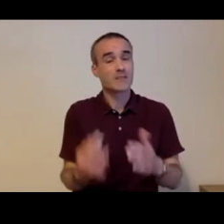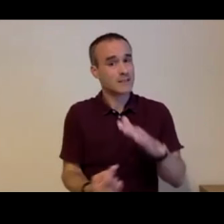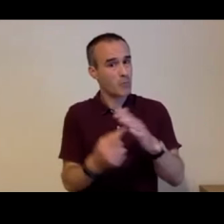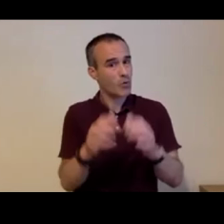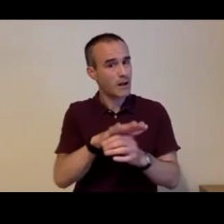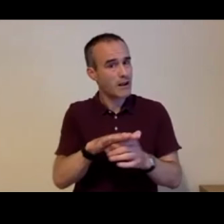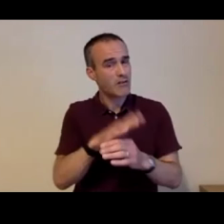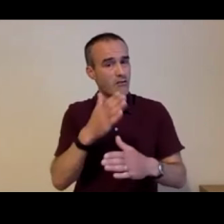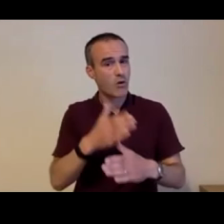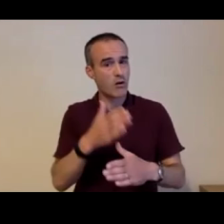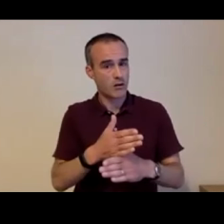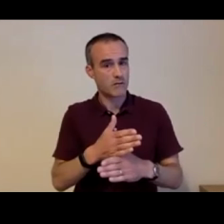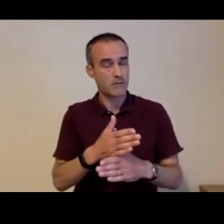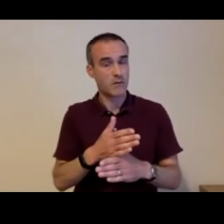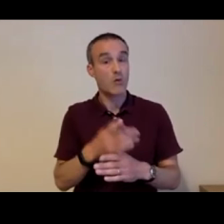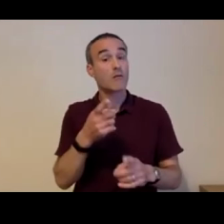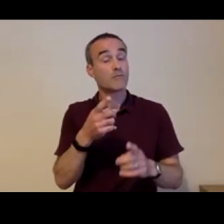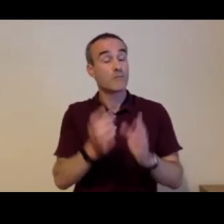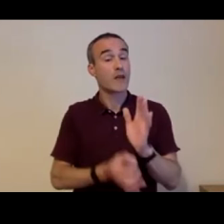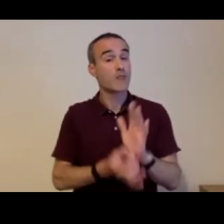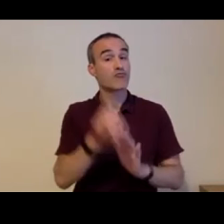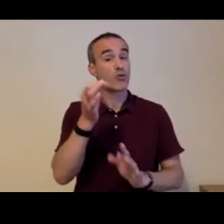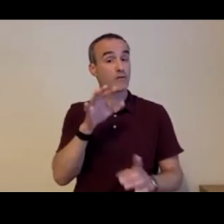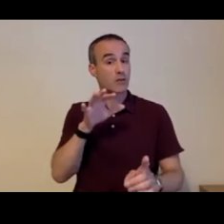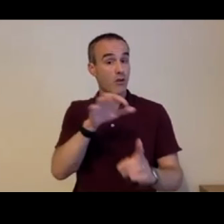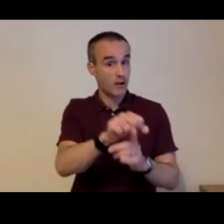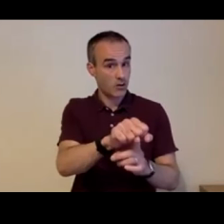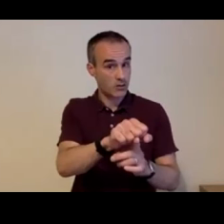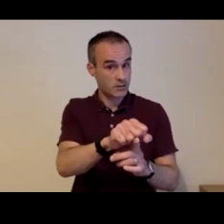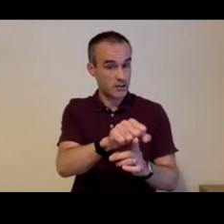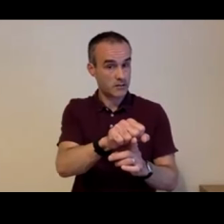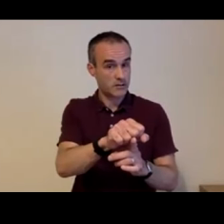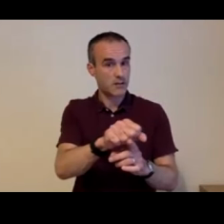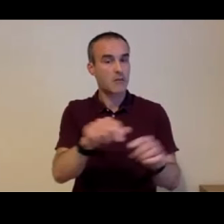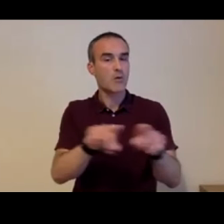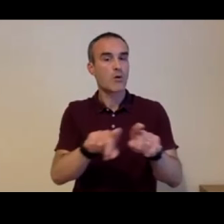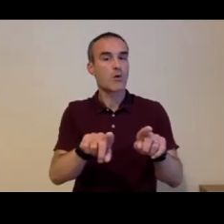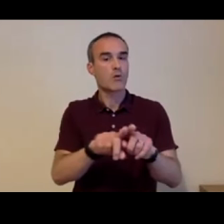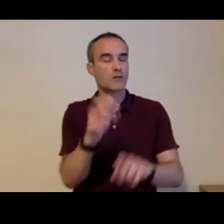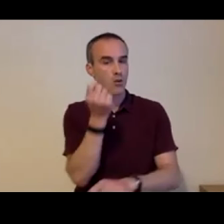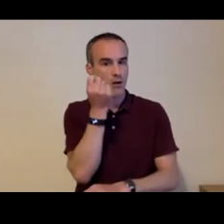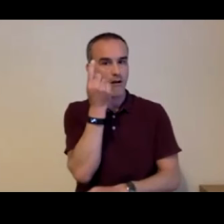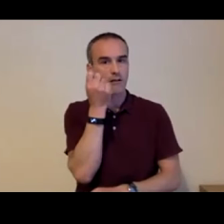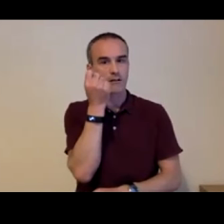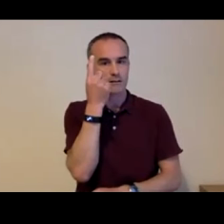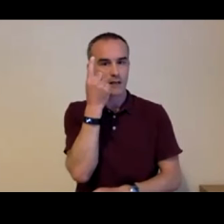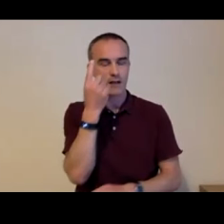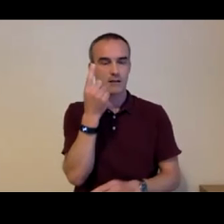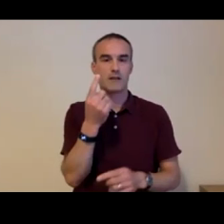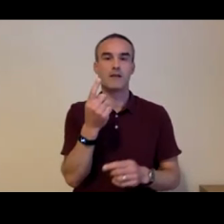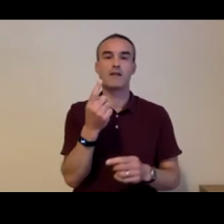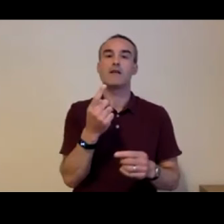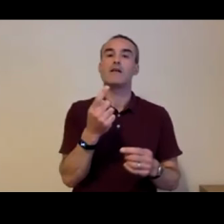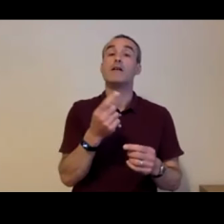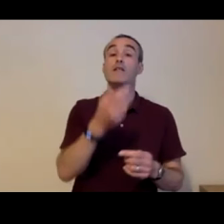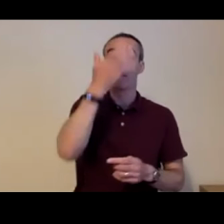are indications of improved diagnostics and understanding of the phenotype, as I've